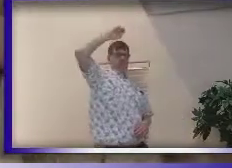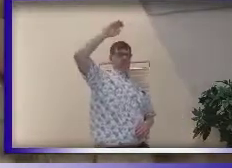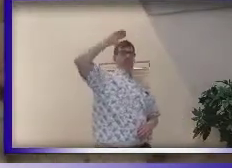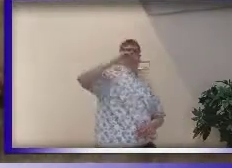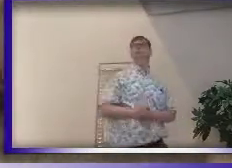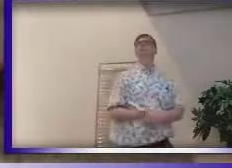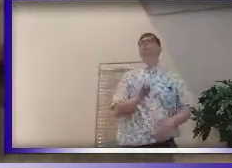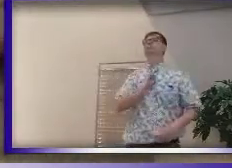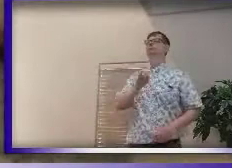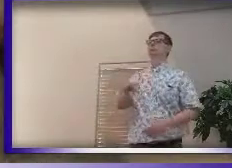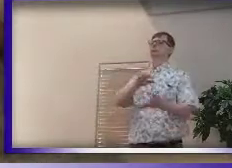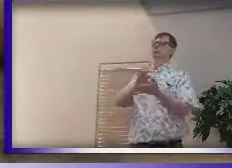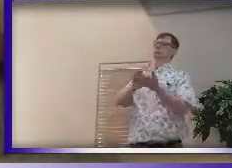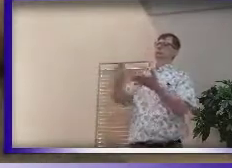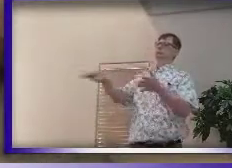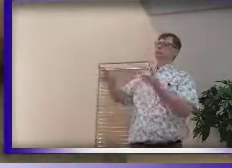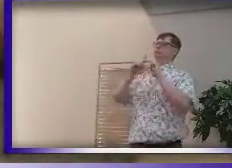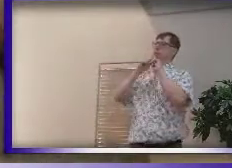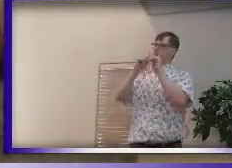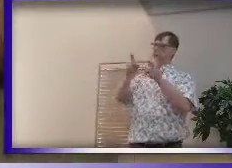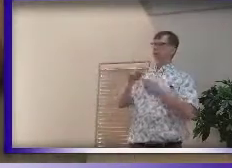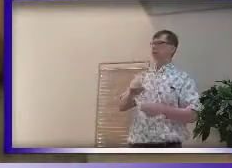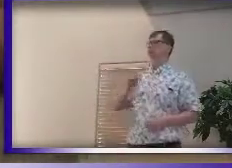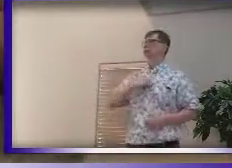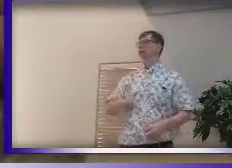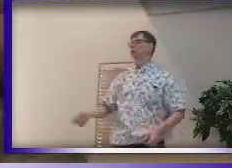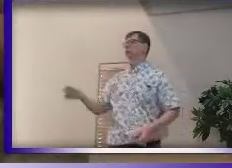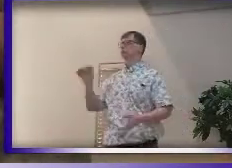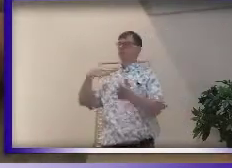that I've written. And now I need you to finish it.